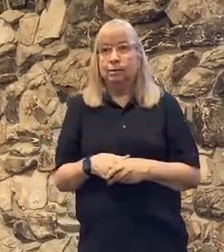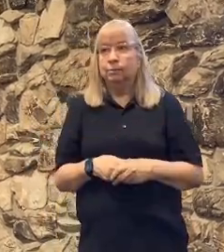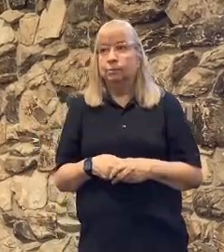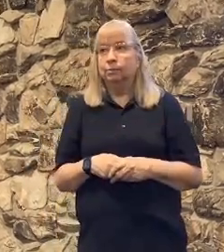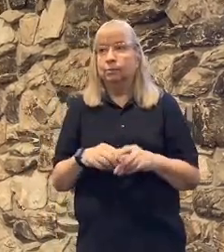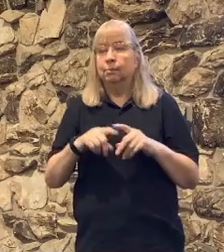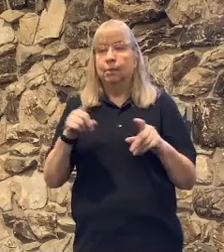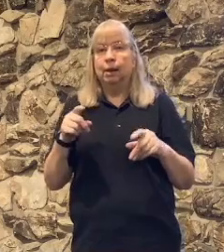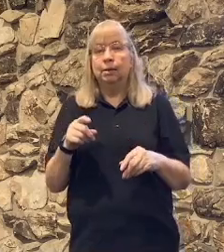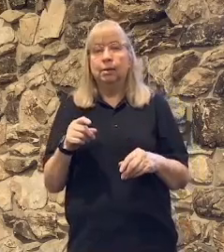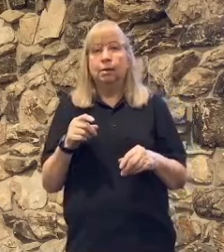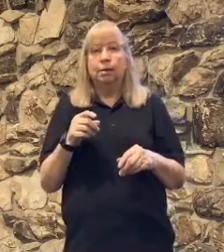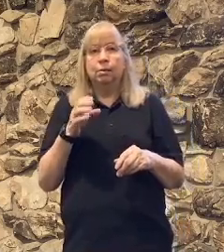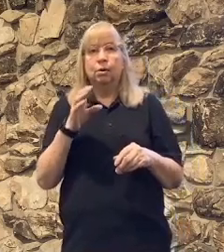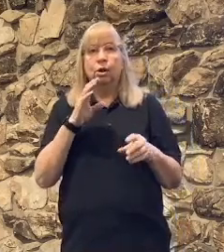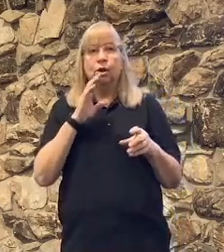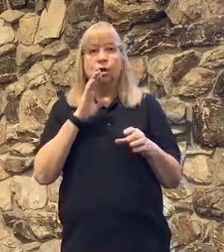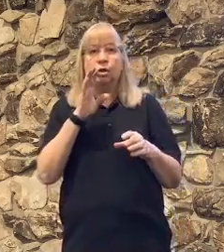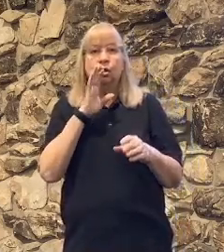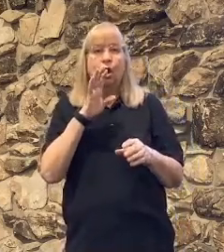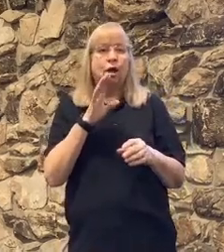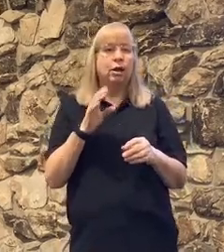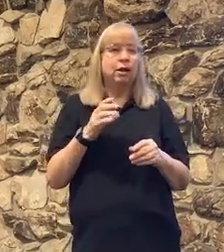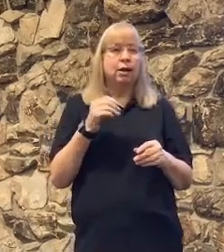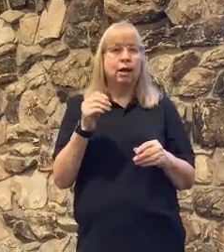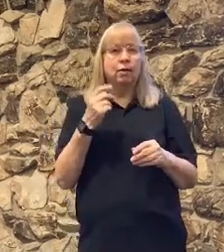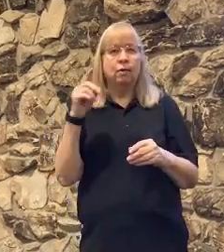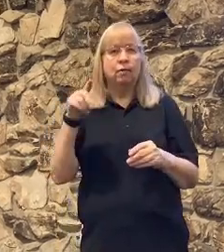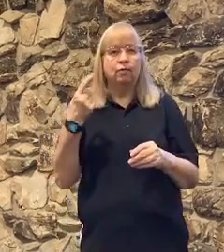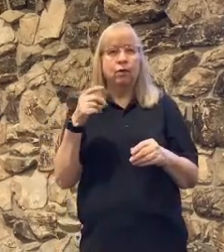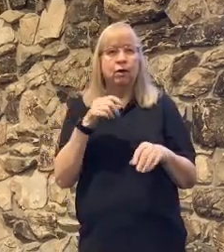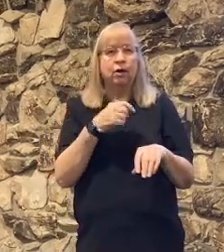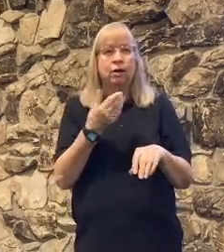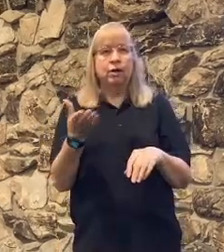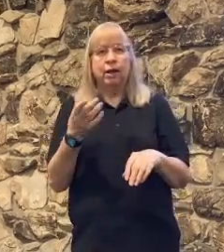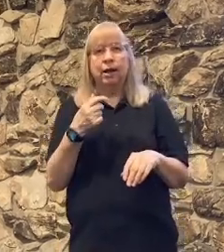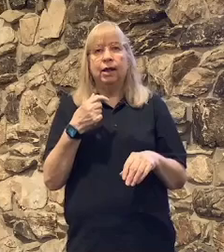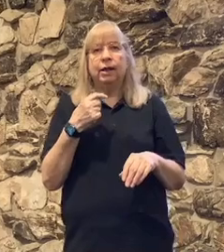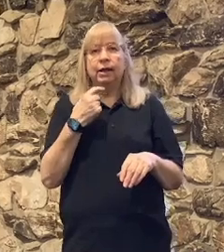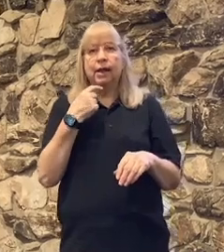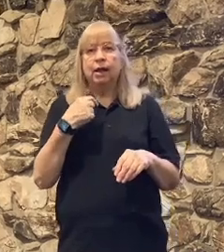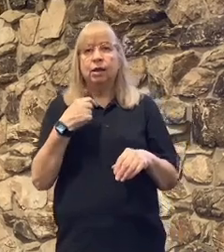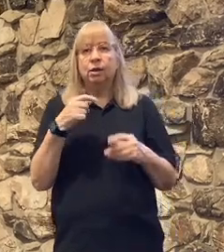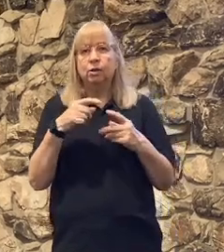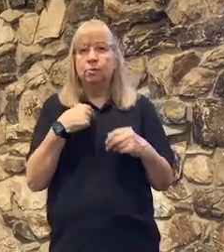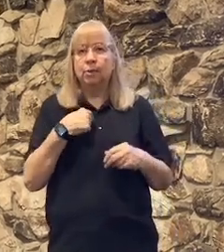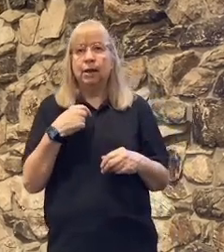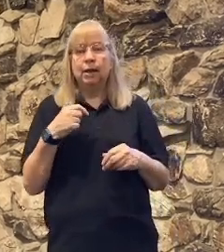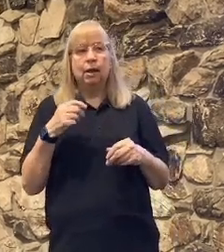But he and I were talking, and the very first thing that he said to me was, what's going on at St. Mark's? How's St. Mark's?